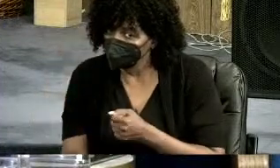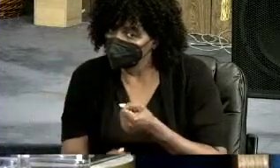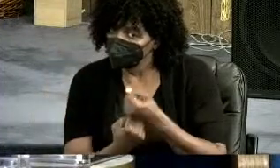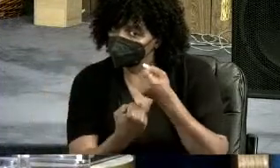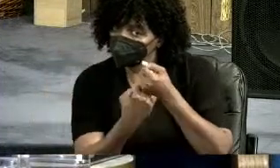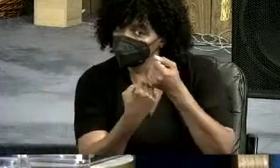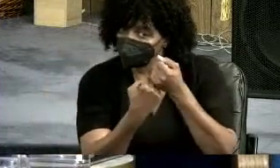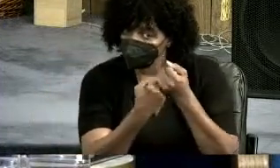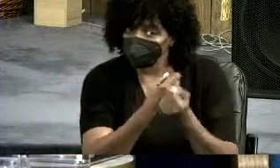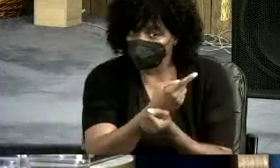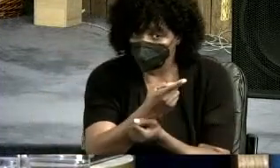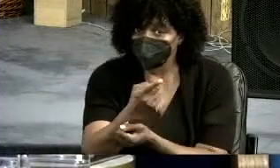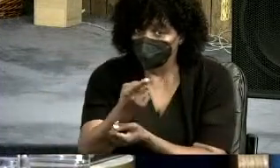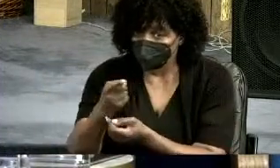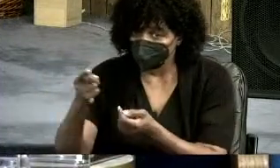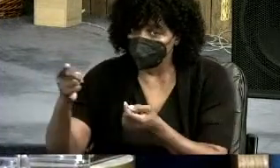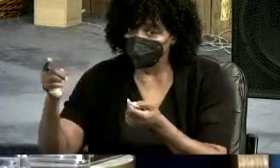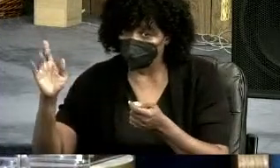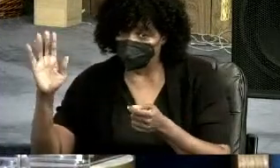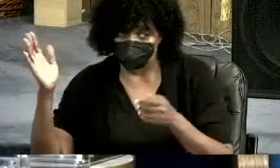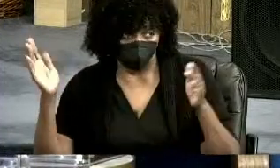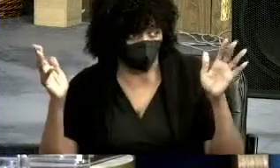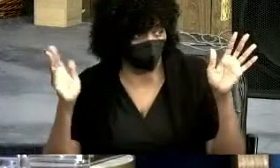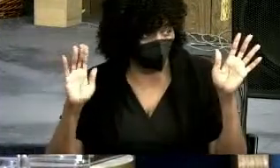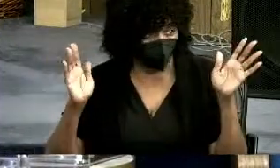of people in this room right now